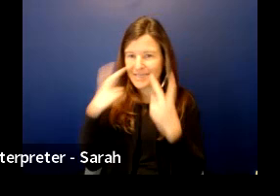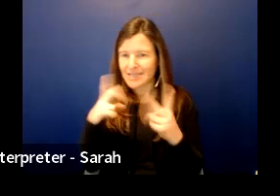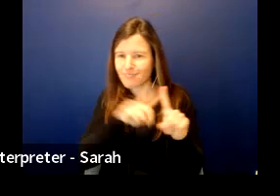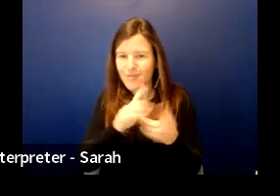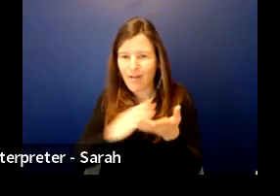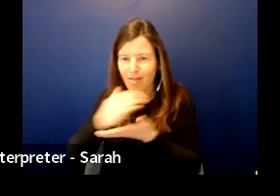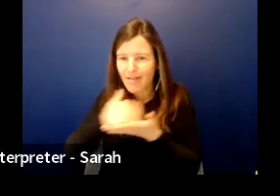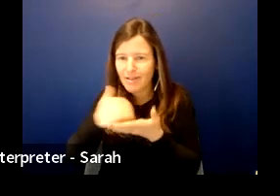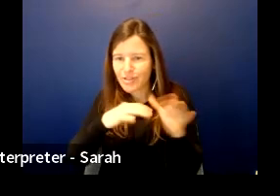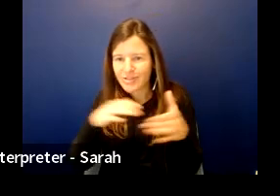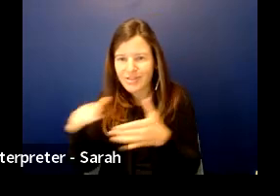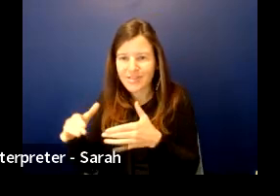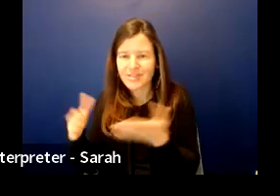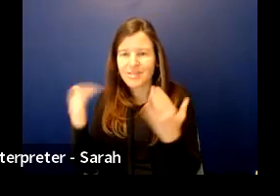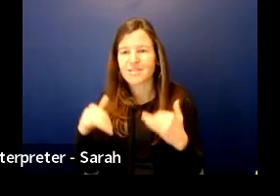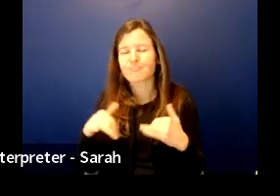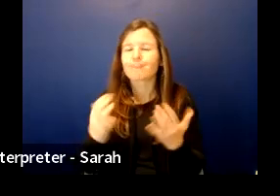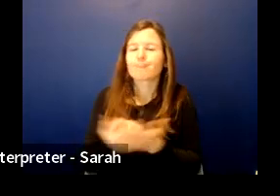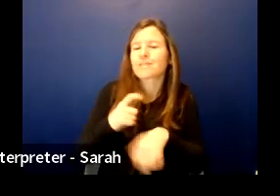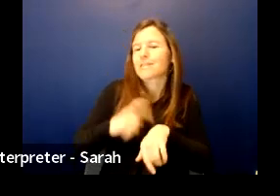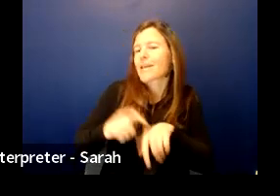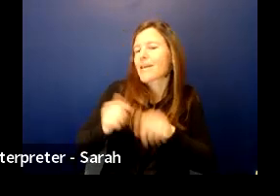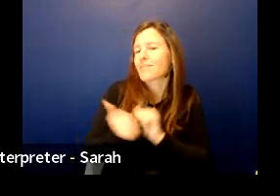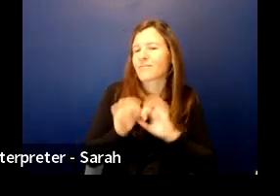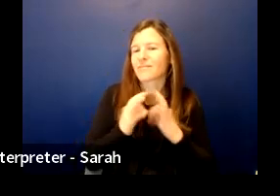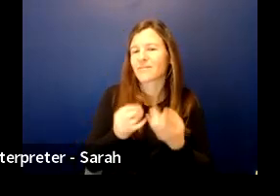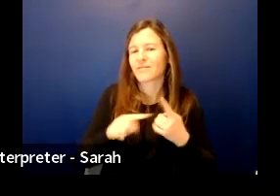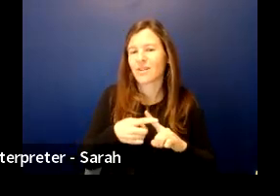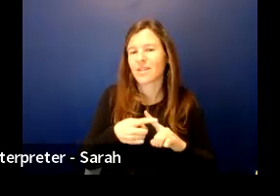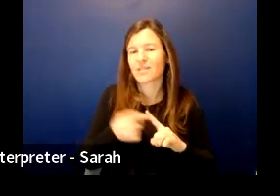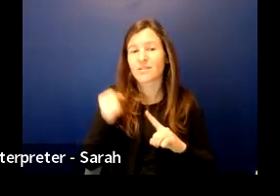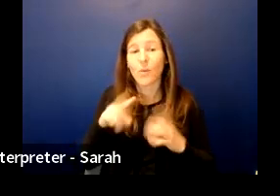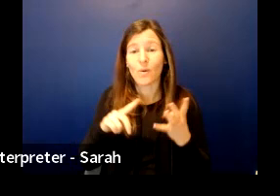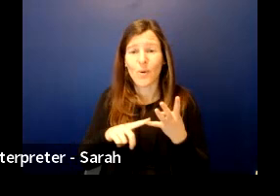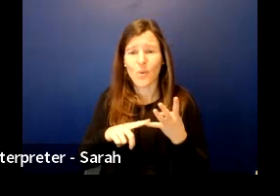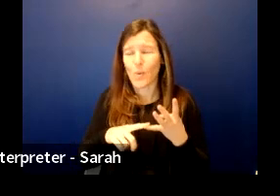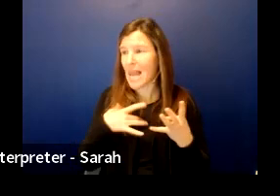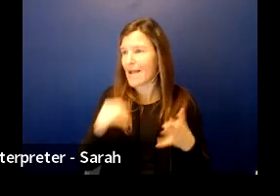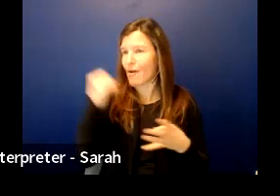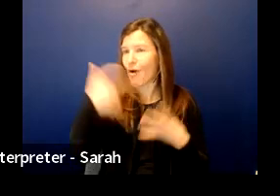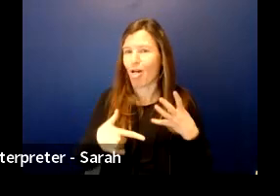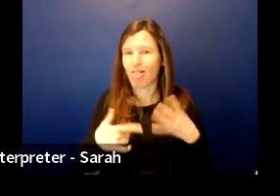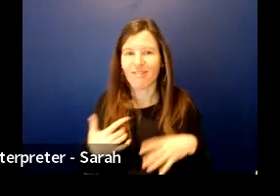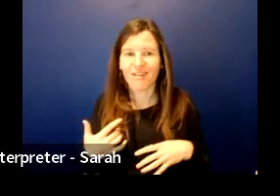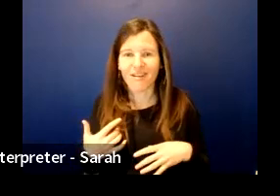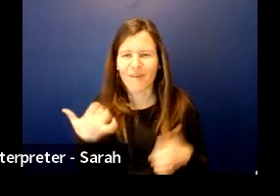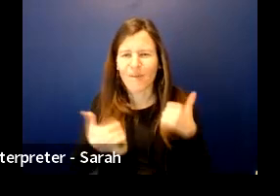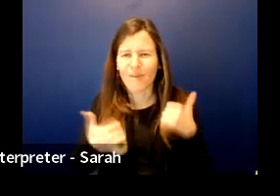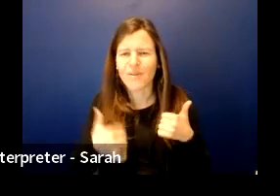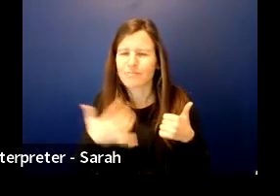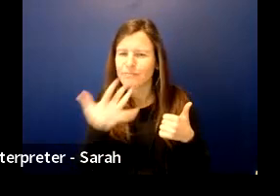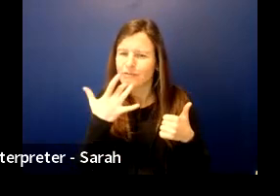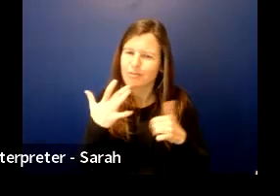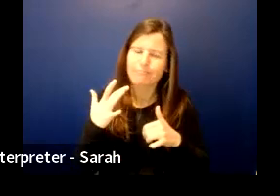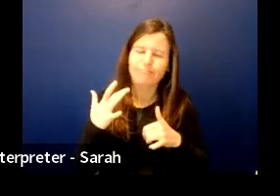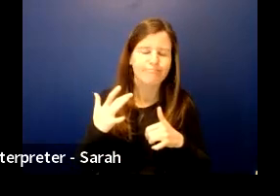time with family and friends? Or do you like it all? What do you like the most?